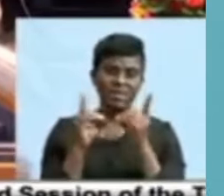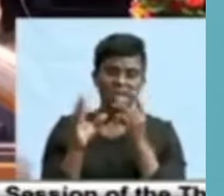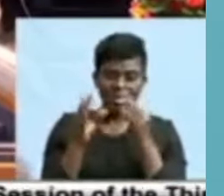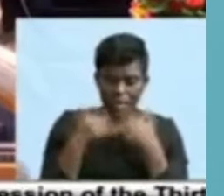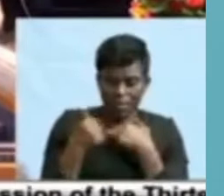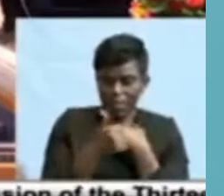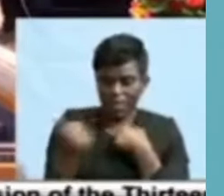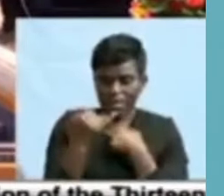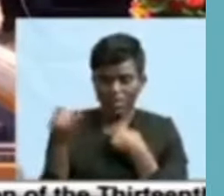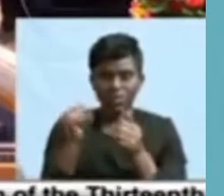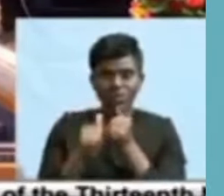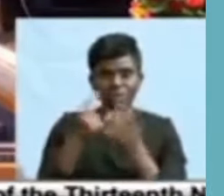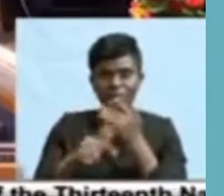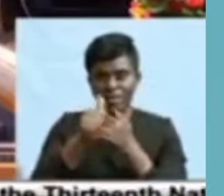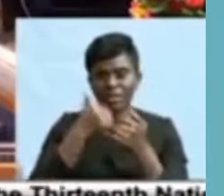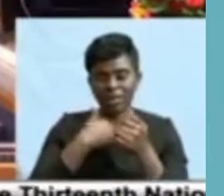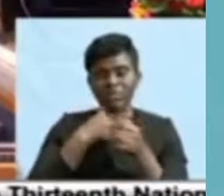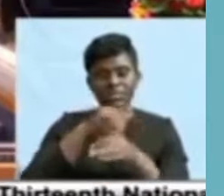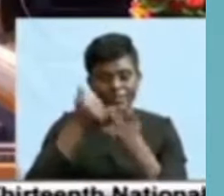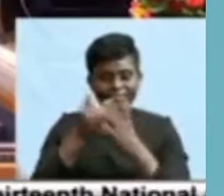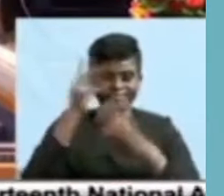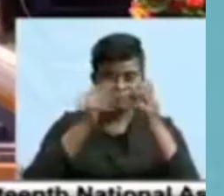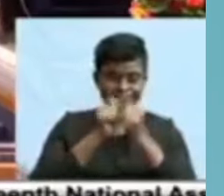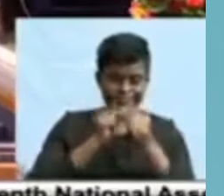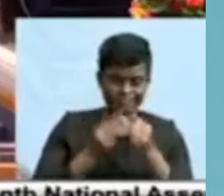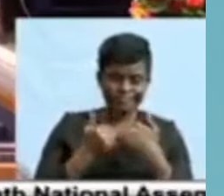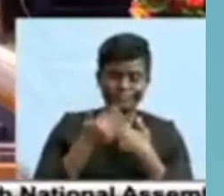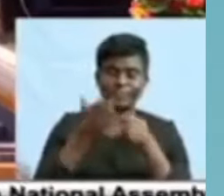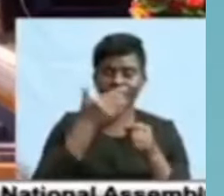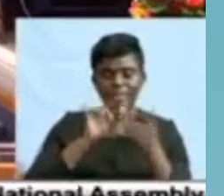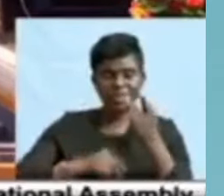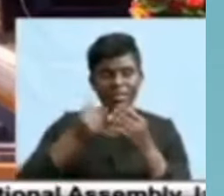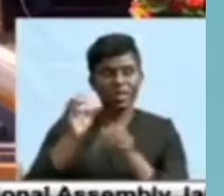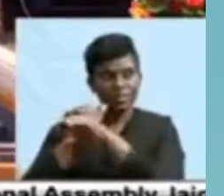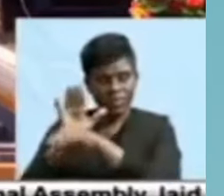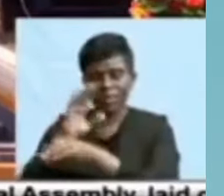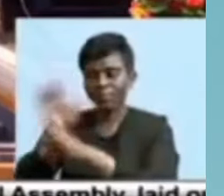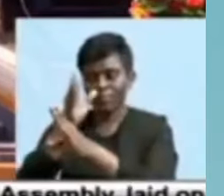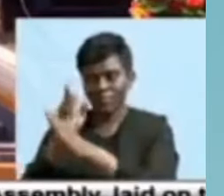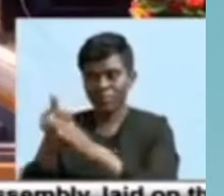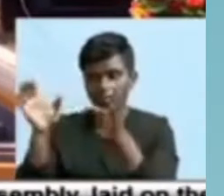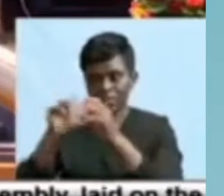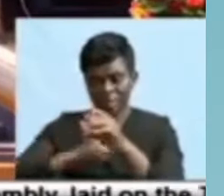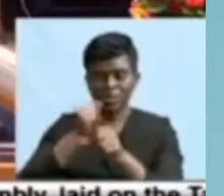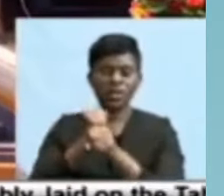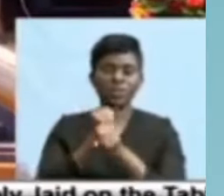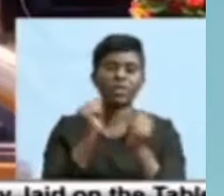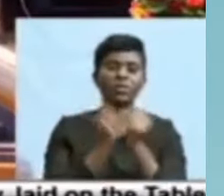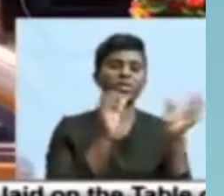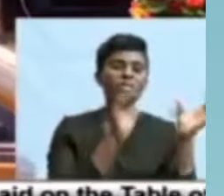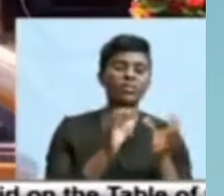there is any issue that is of concern to us, let's send it to the committee. We work through